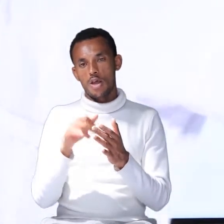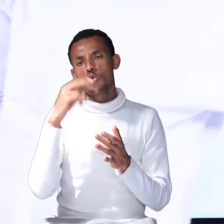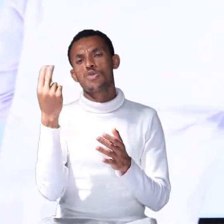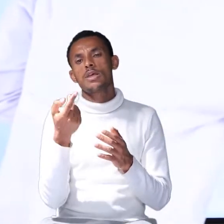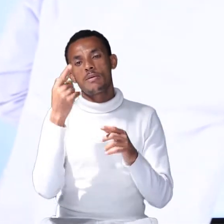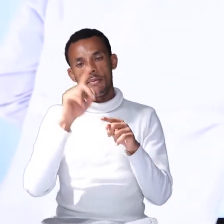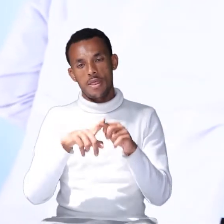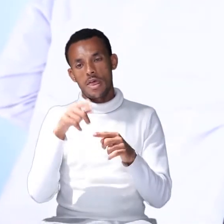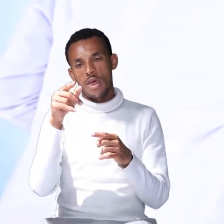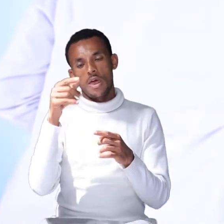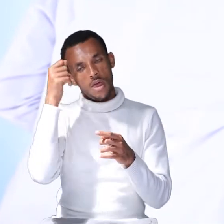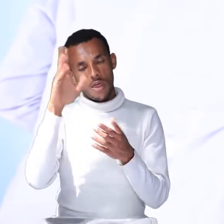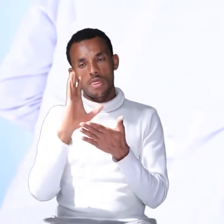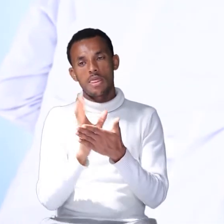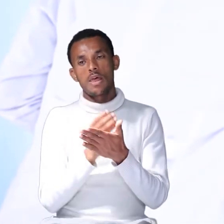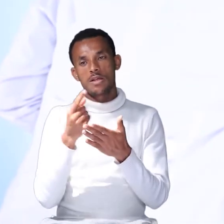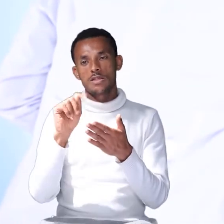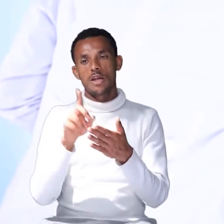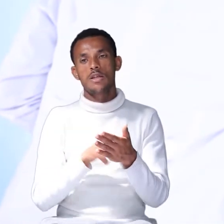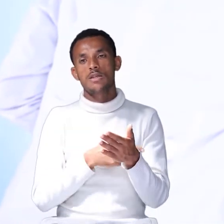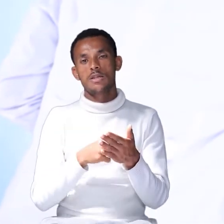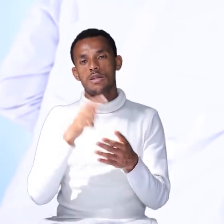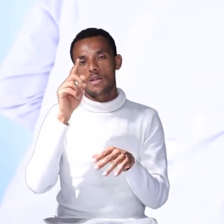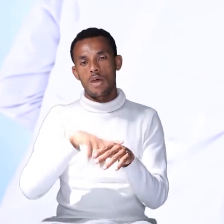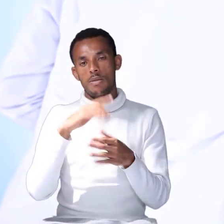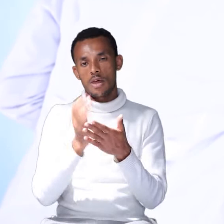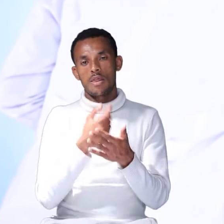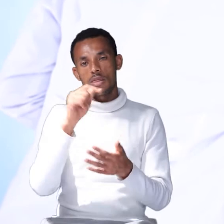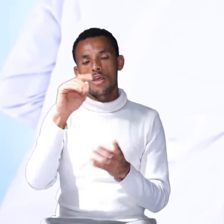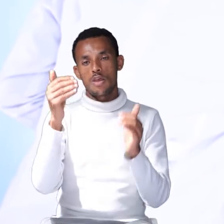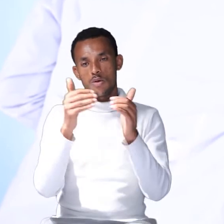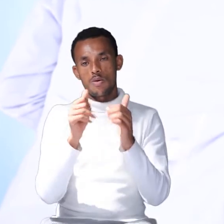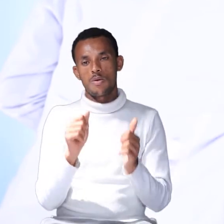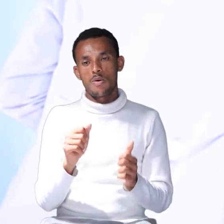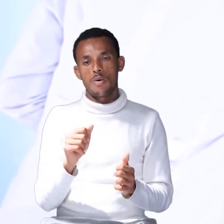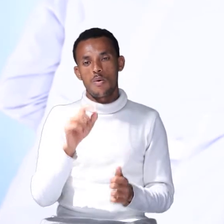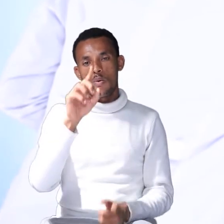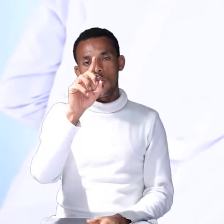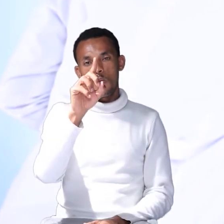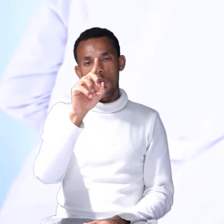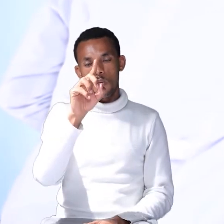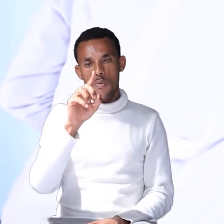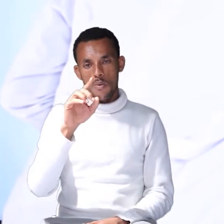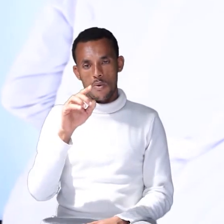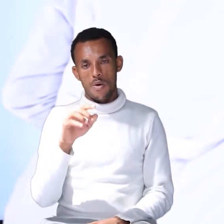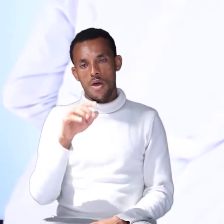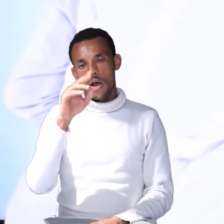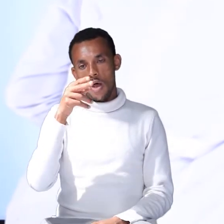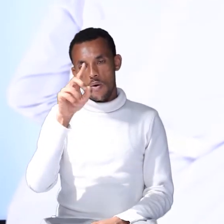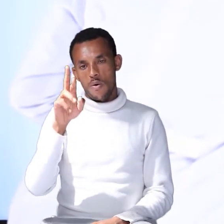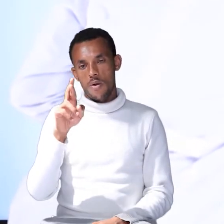minibus, he take, this is the distance. The time taken t to be equal to 1 hour